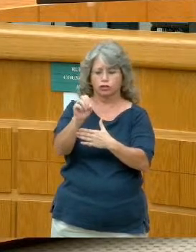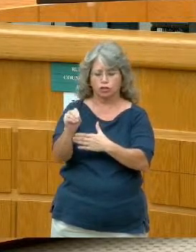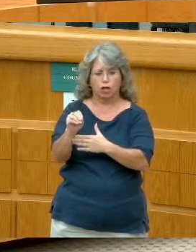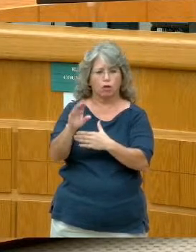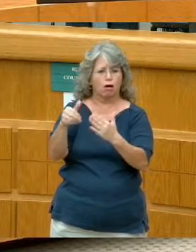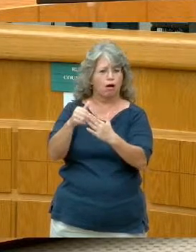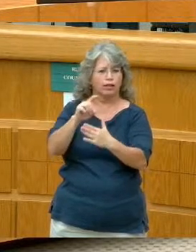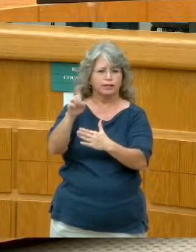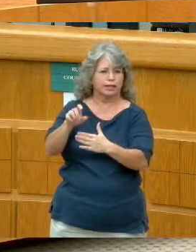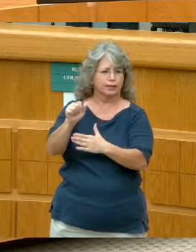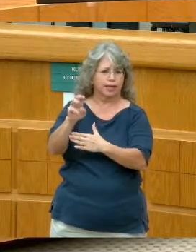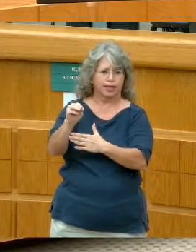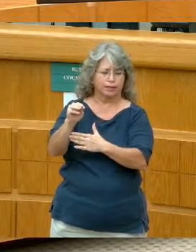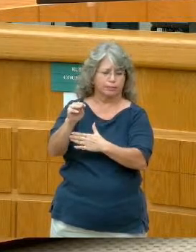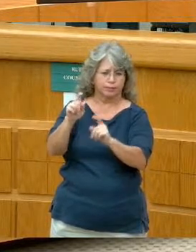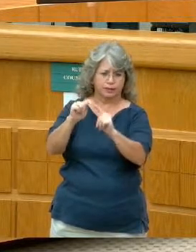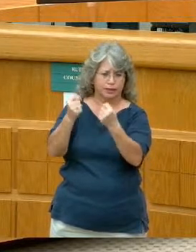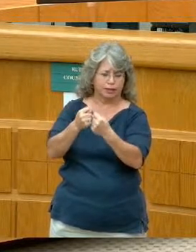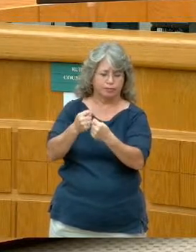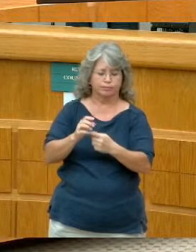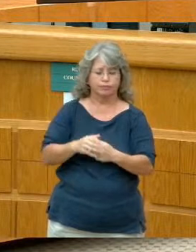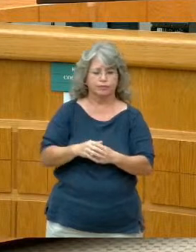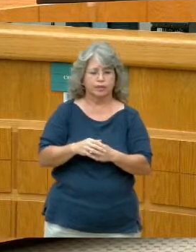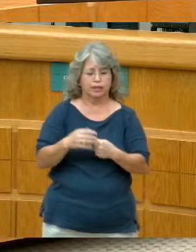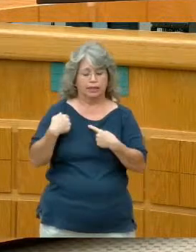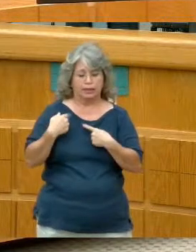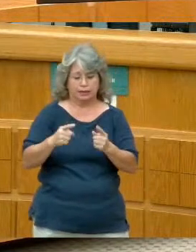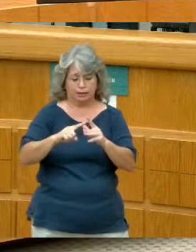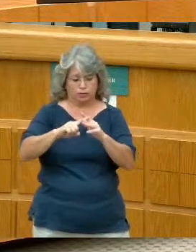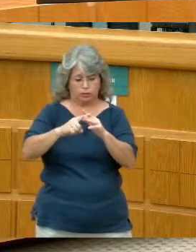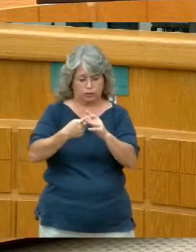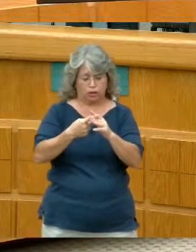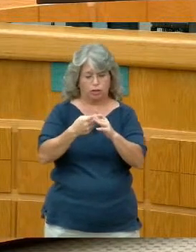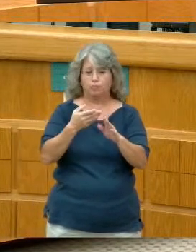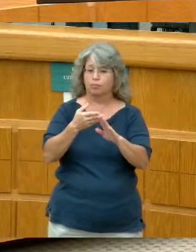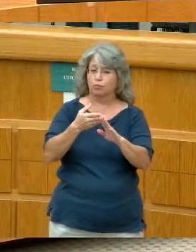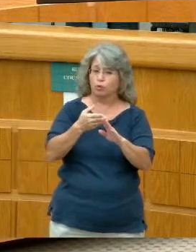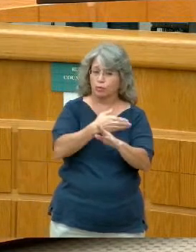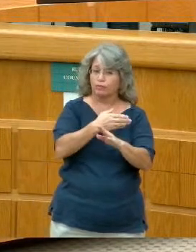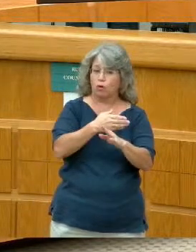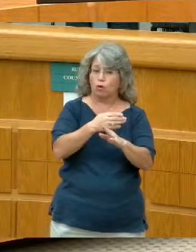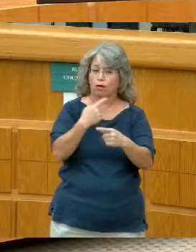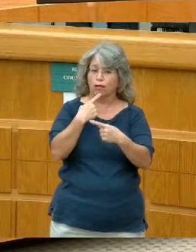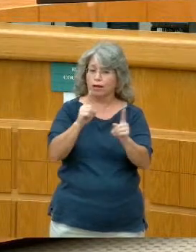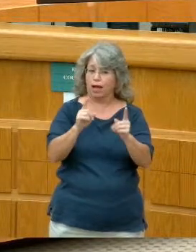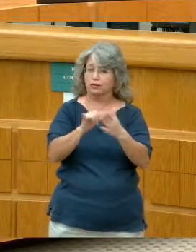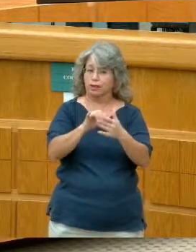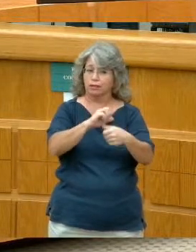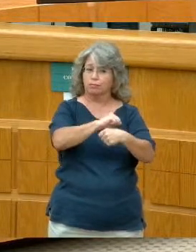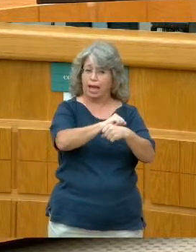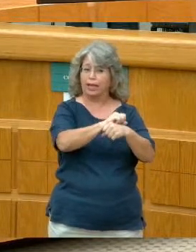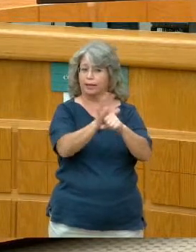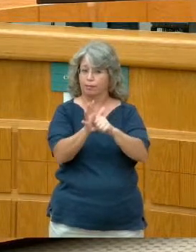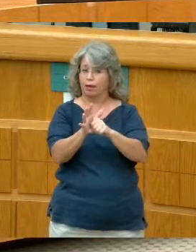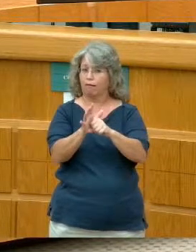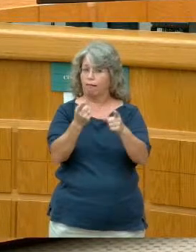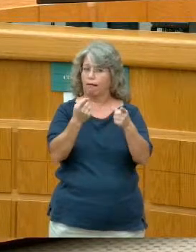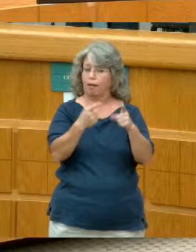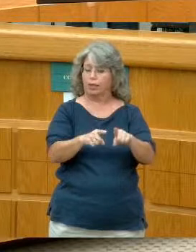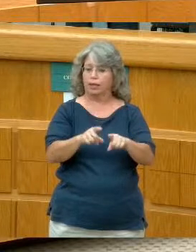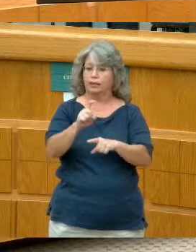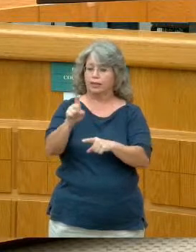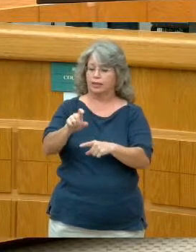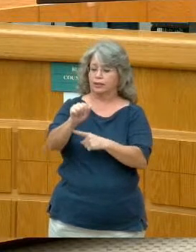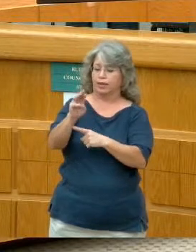Corpus Christi team. From the start of 2020 and even before the coronavirus was declared a pandemic, Texas A&M Corpus